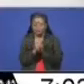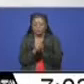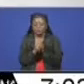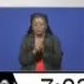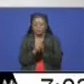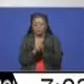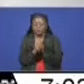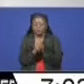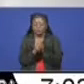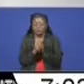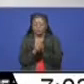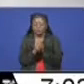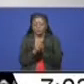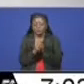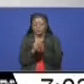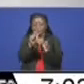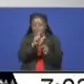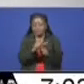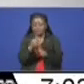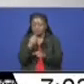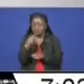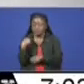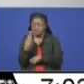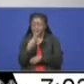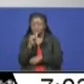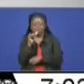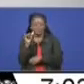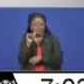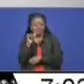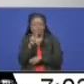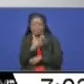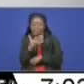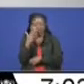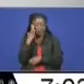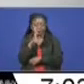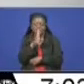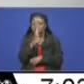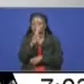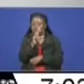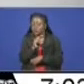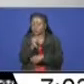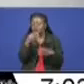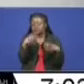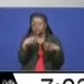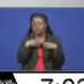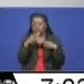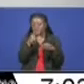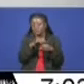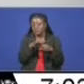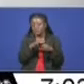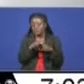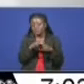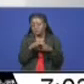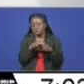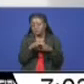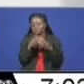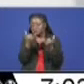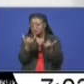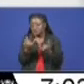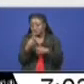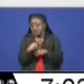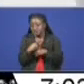consequence, Labor told us yesterday that there would be no strike vote, so I'm surprised that the day that there's a strike